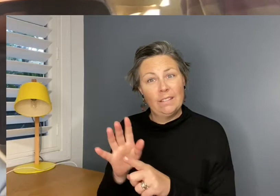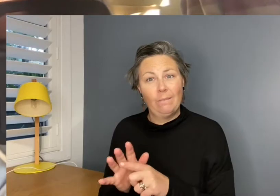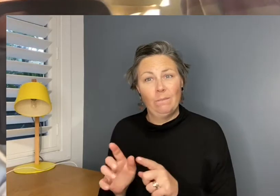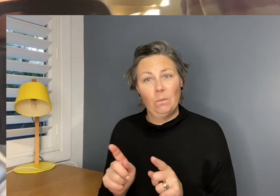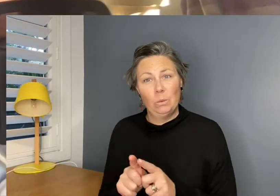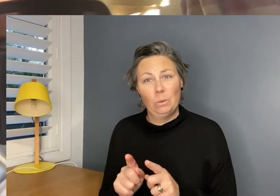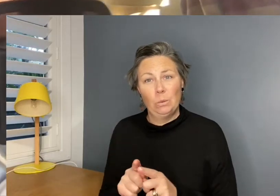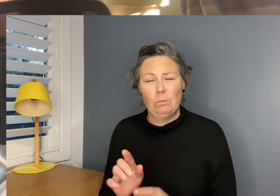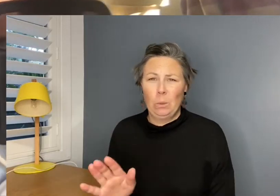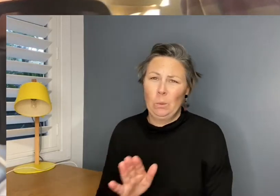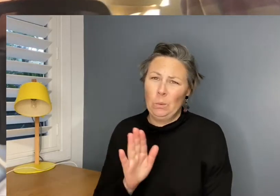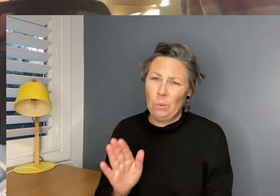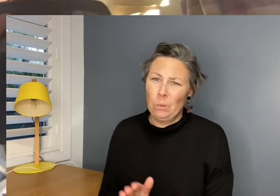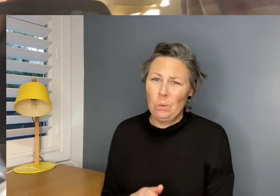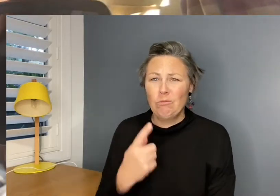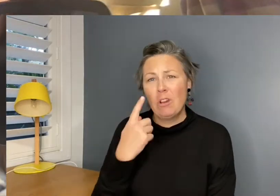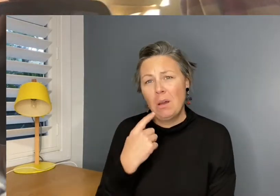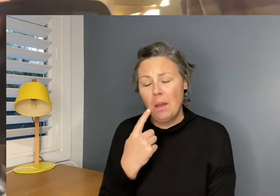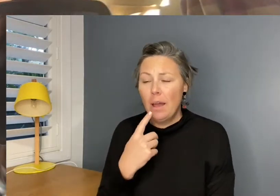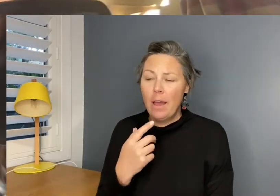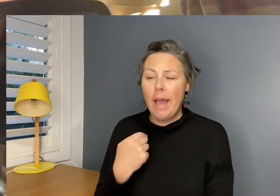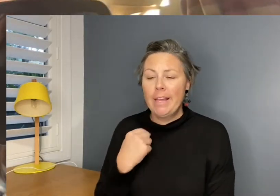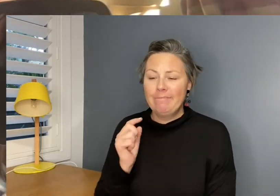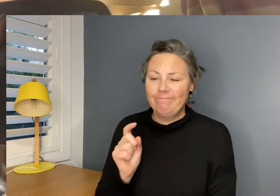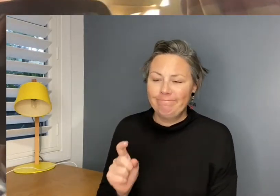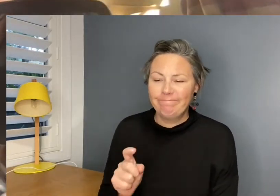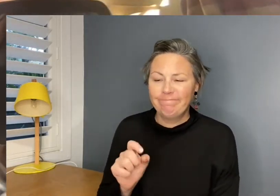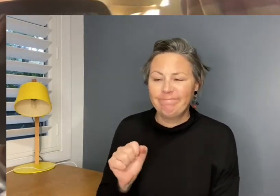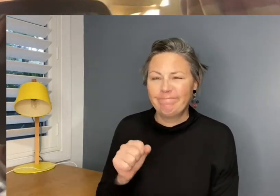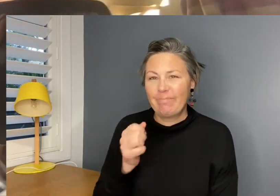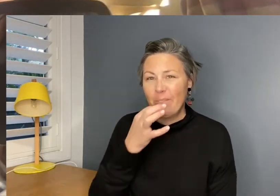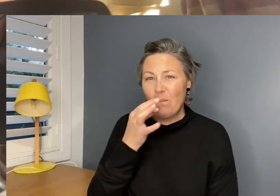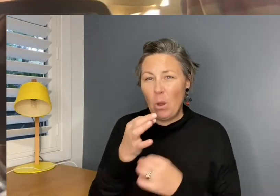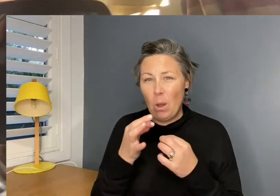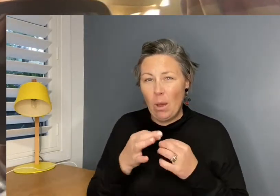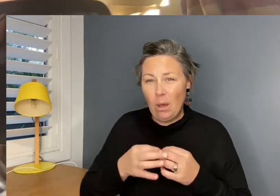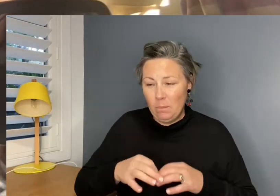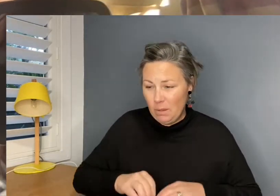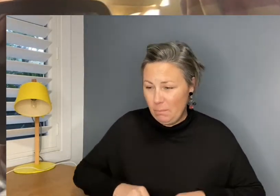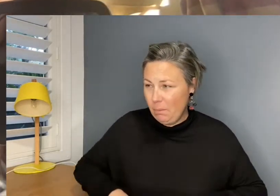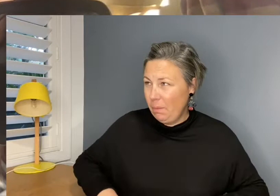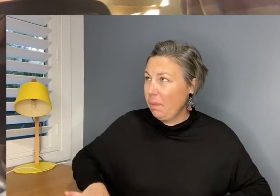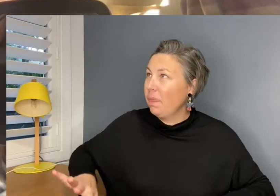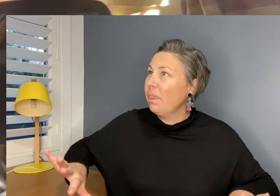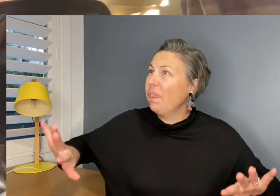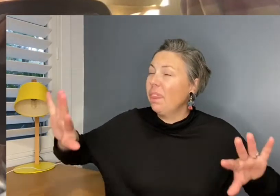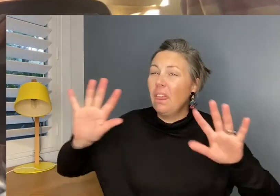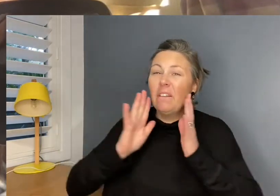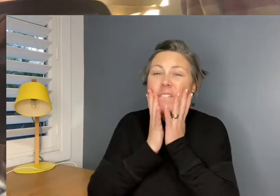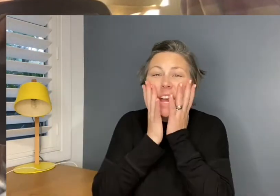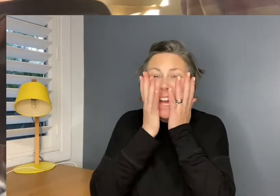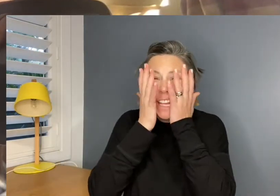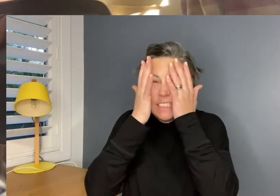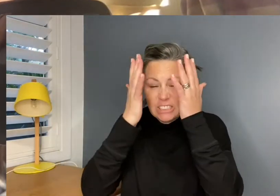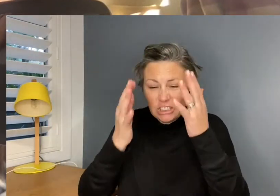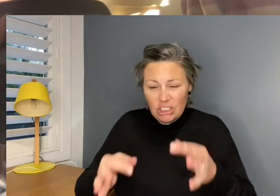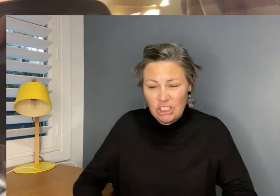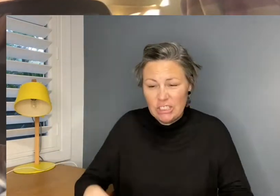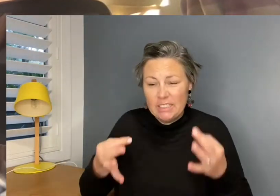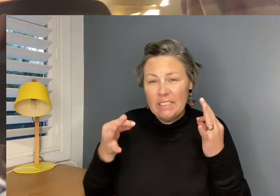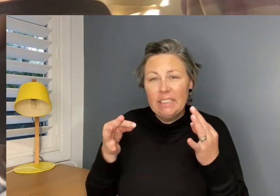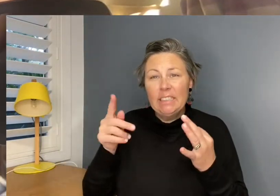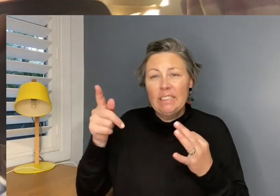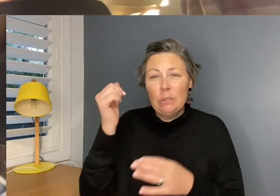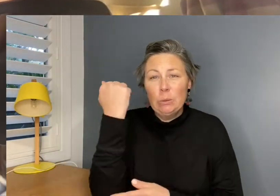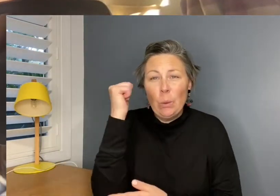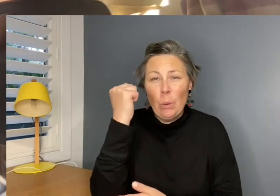you so sick? And we were like, oh no. Poor thing, she was sort of crying, and we went in there and there was vomit all over the cot, all over her face, all